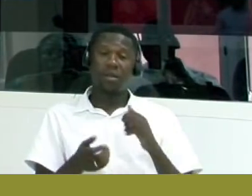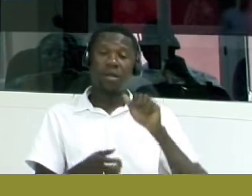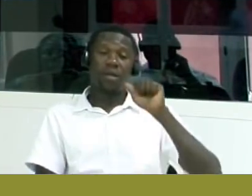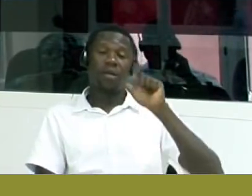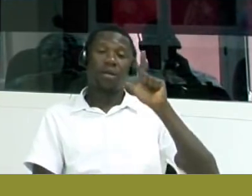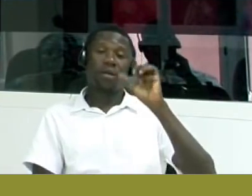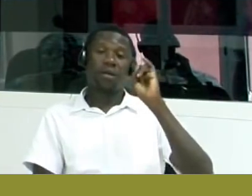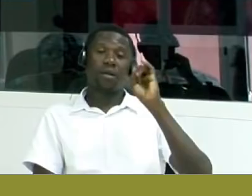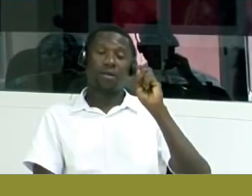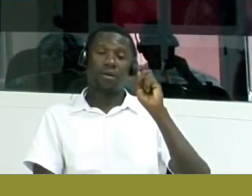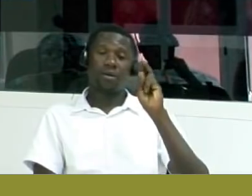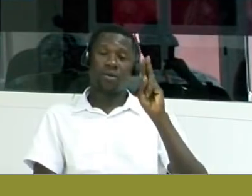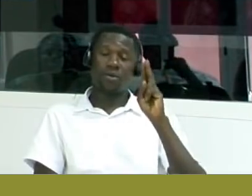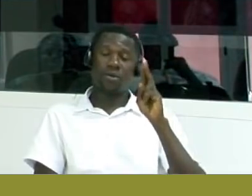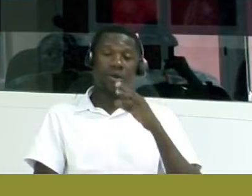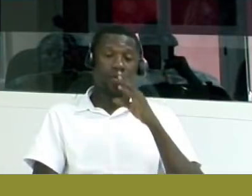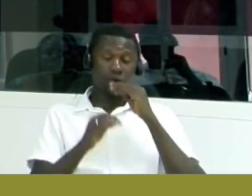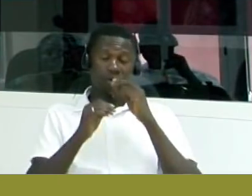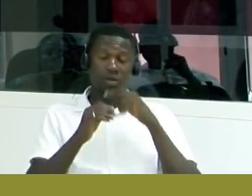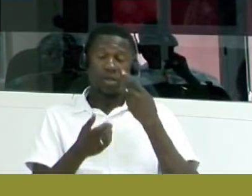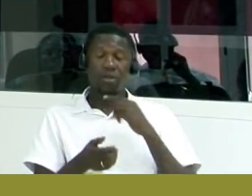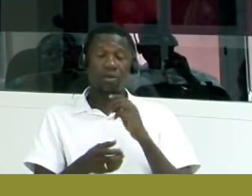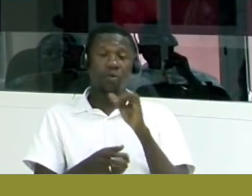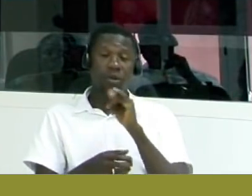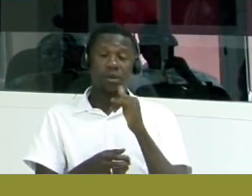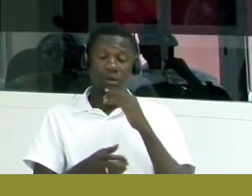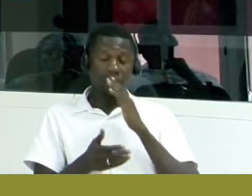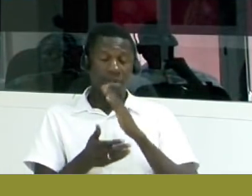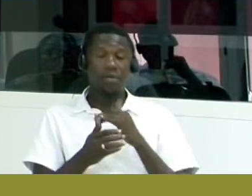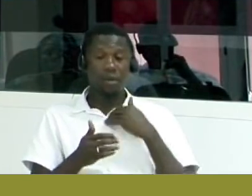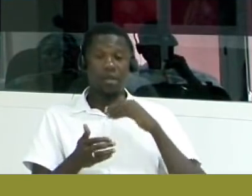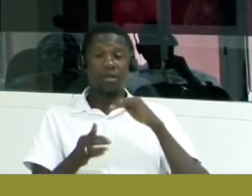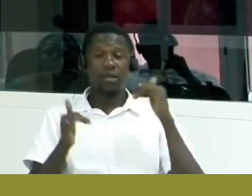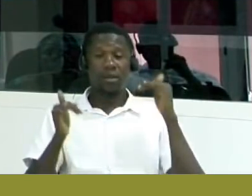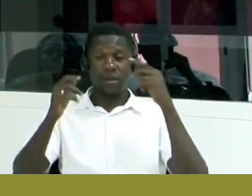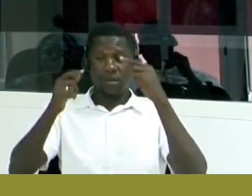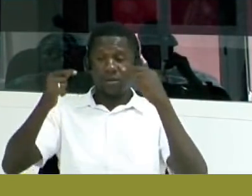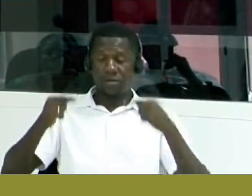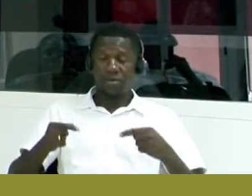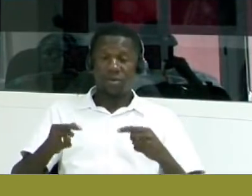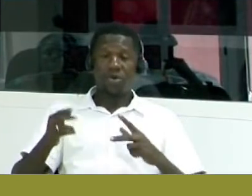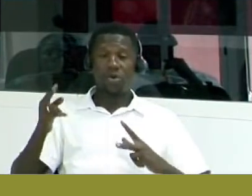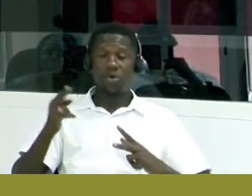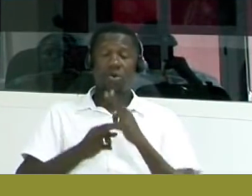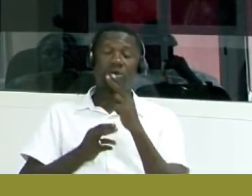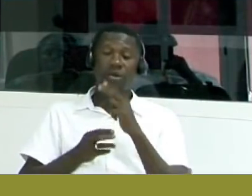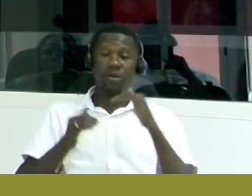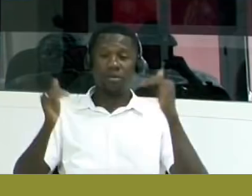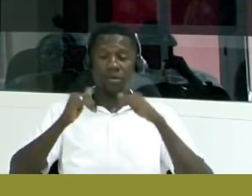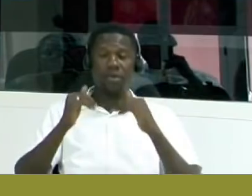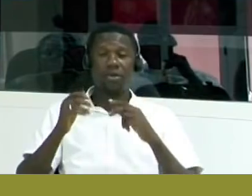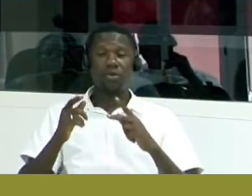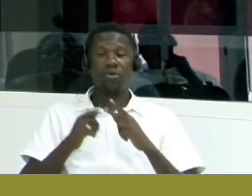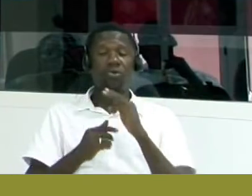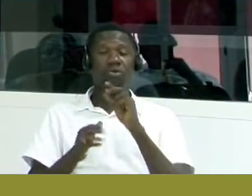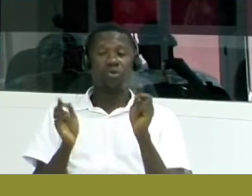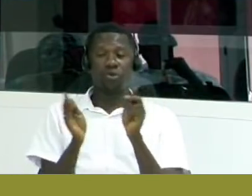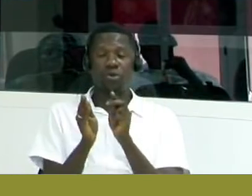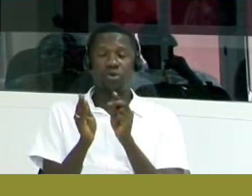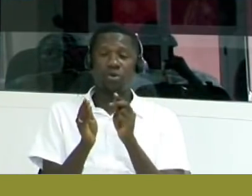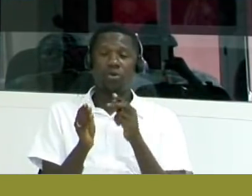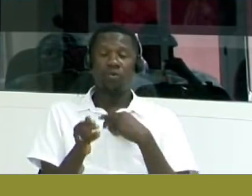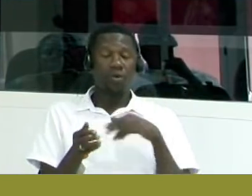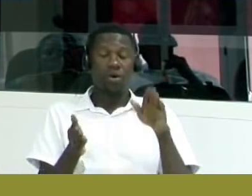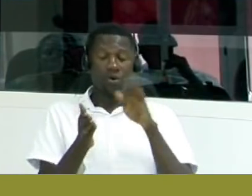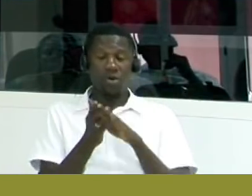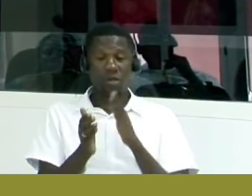remains, and I assume that my statement cut the meeting short, as I told them that we were on the right course, and